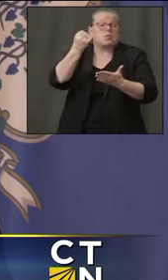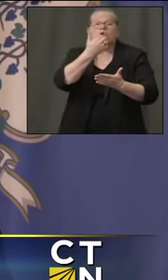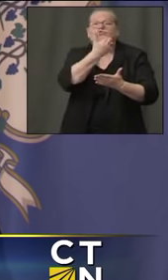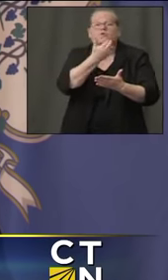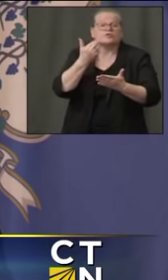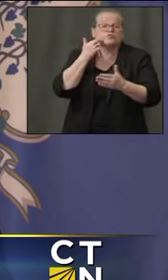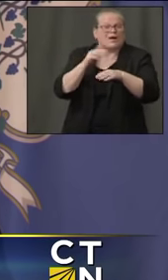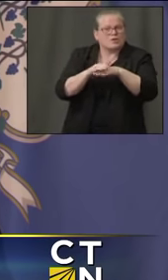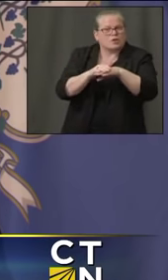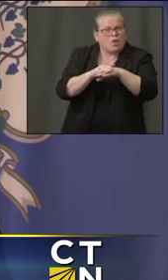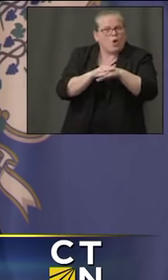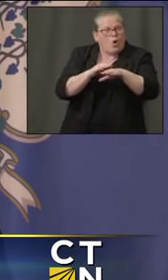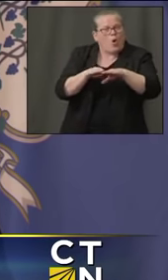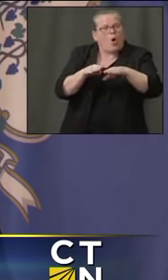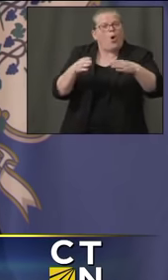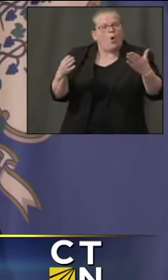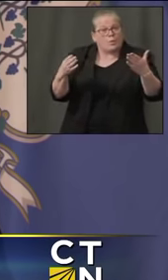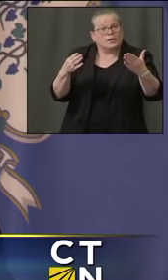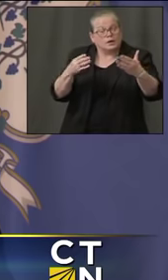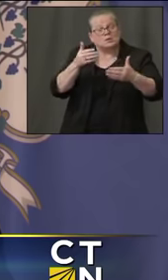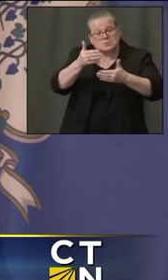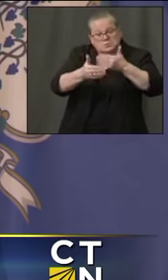can collect your unemployment benefits.